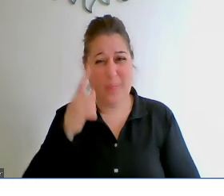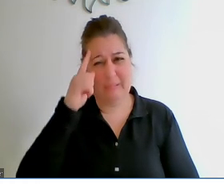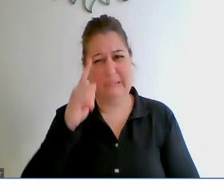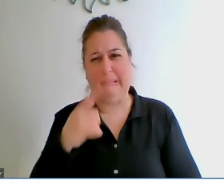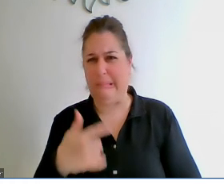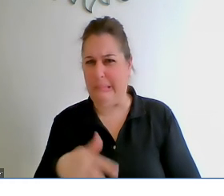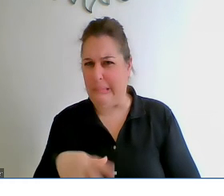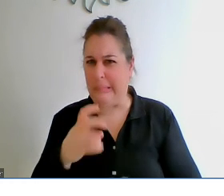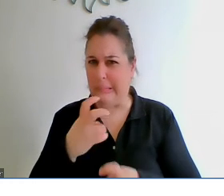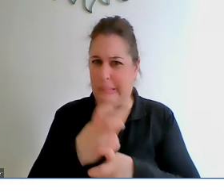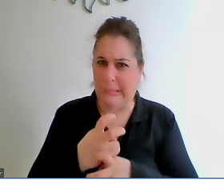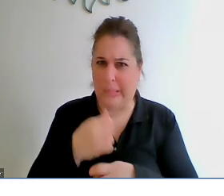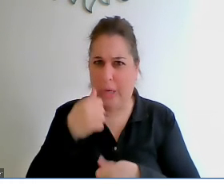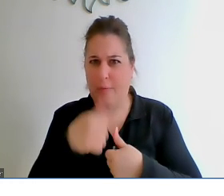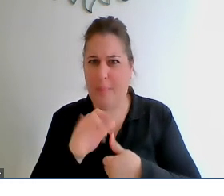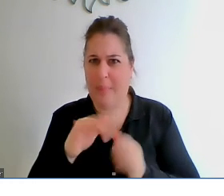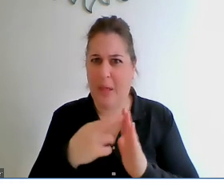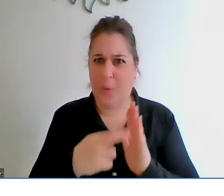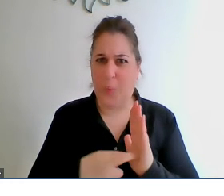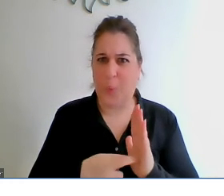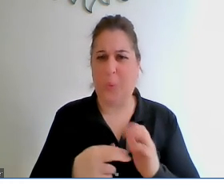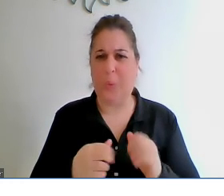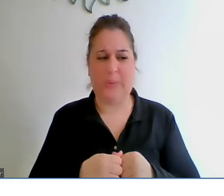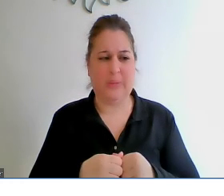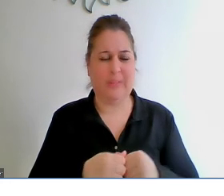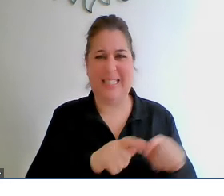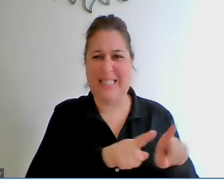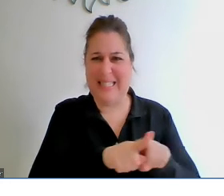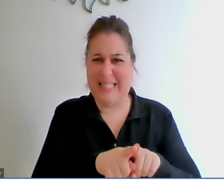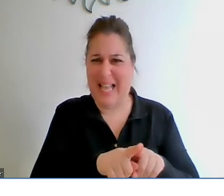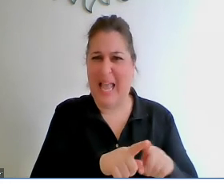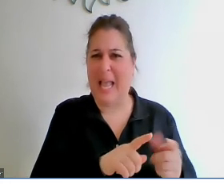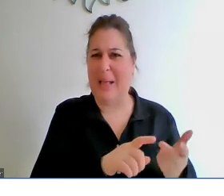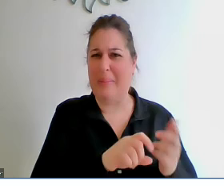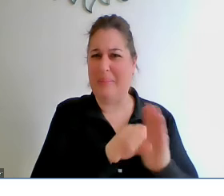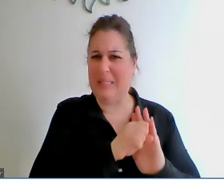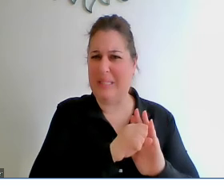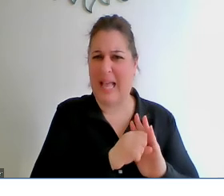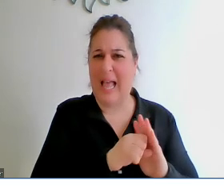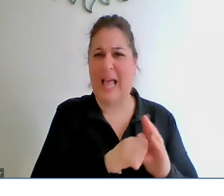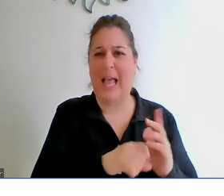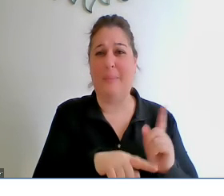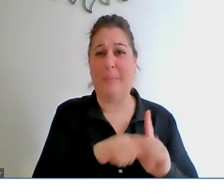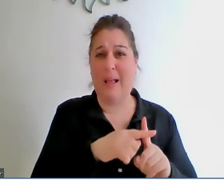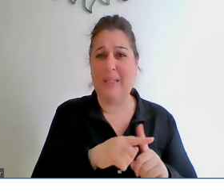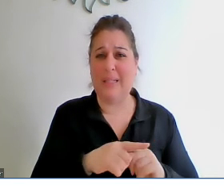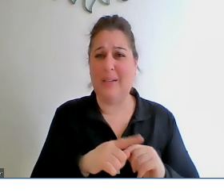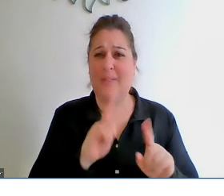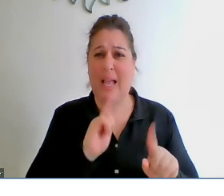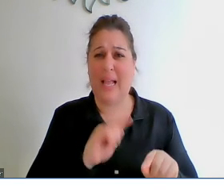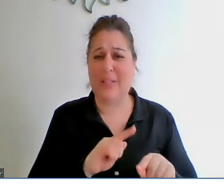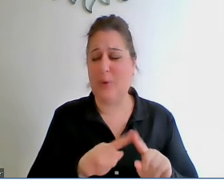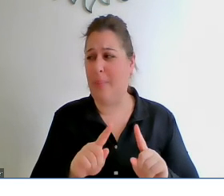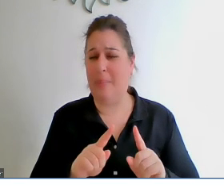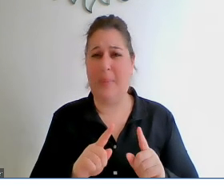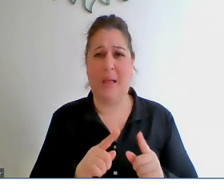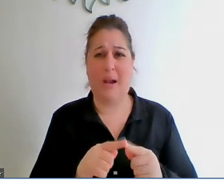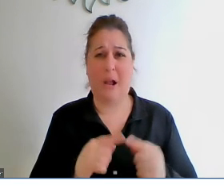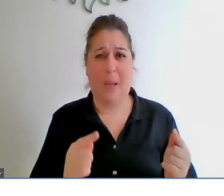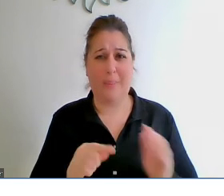help you remember that, if that's a little difficult for you to remember, like a different signs negative, same signs